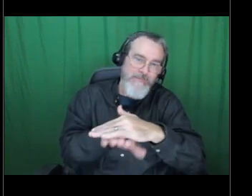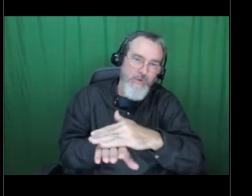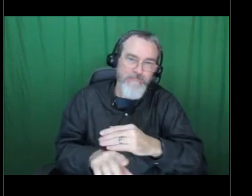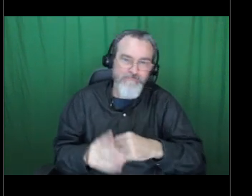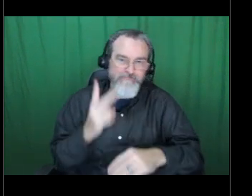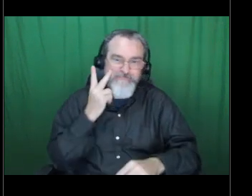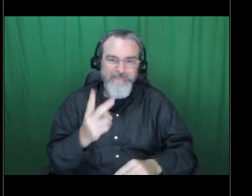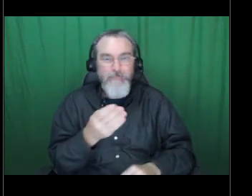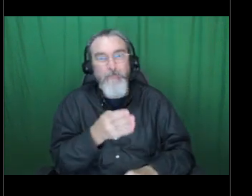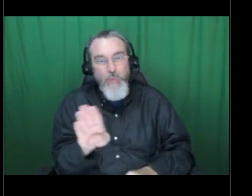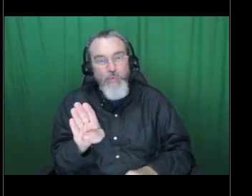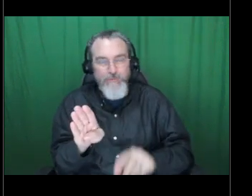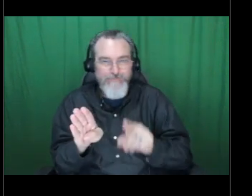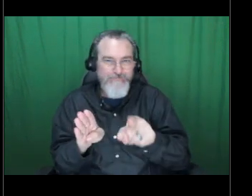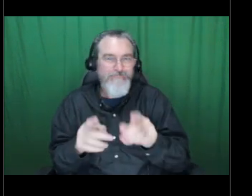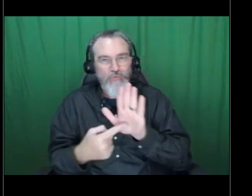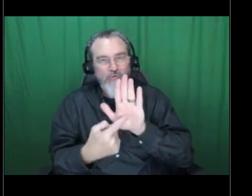your screen.